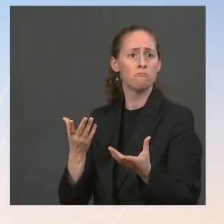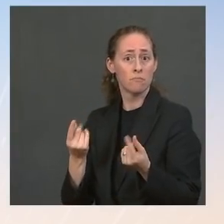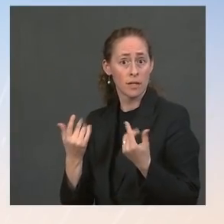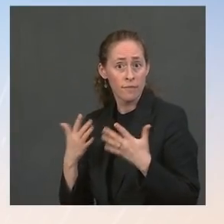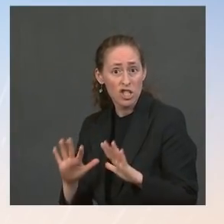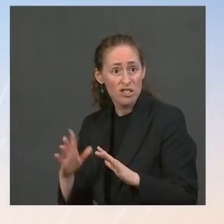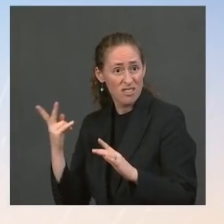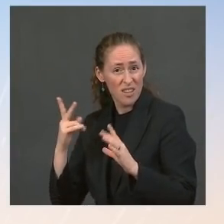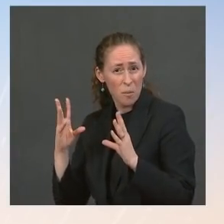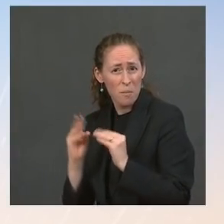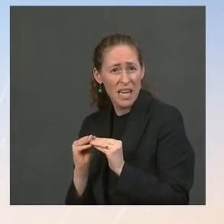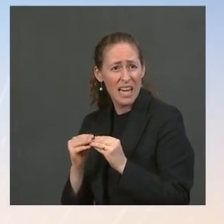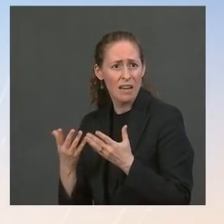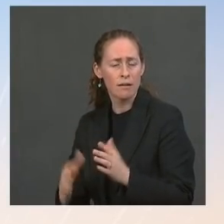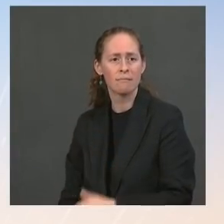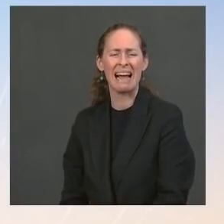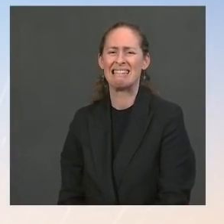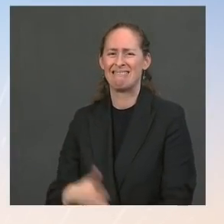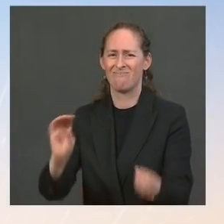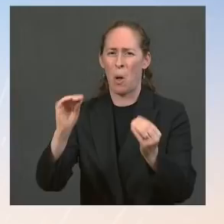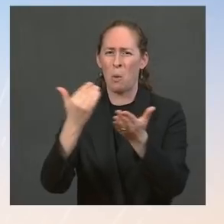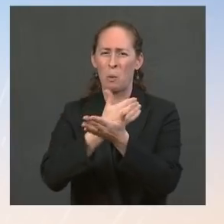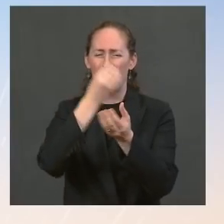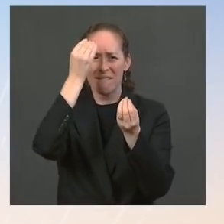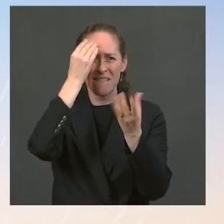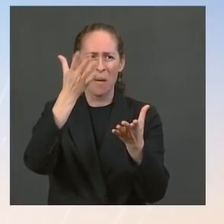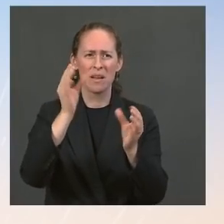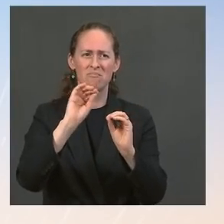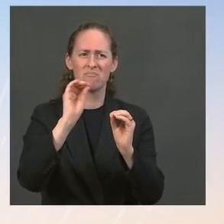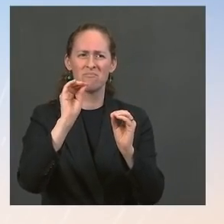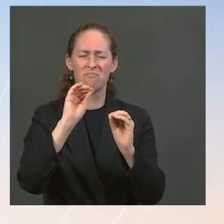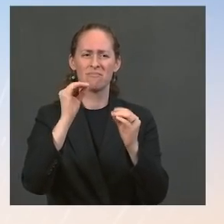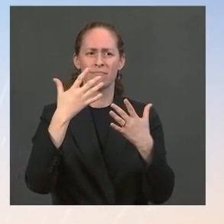the president. I don't have any additional comment. I think we put a readout out about